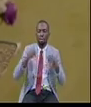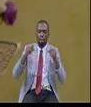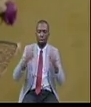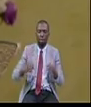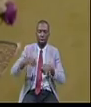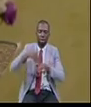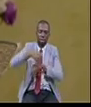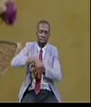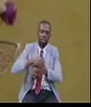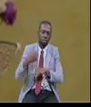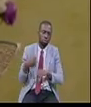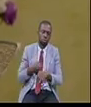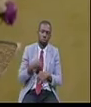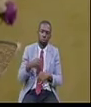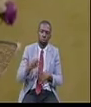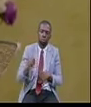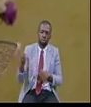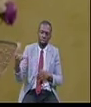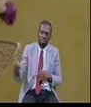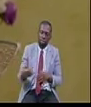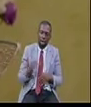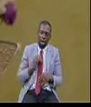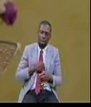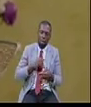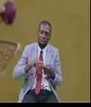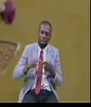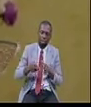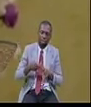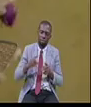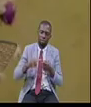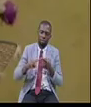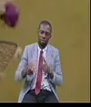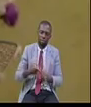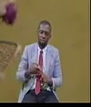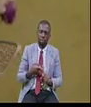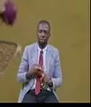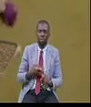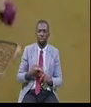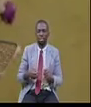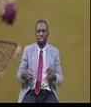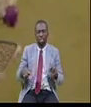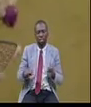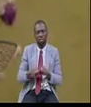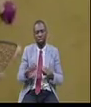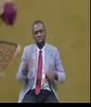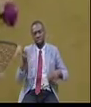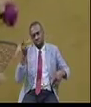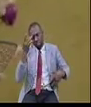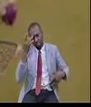neighbors, friends, colleagues, and relations, including the sick, the lame,